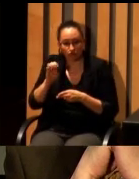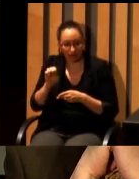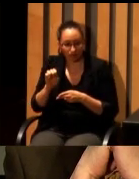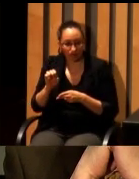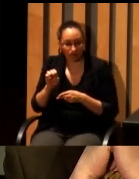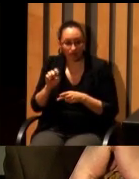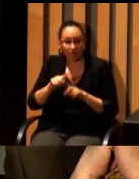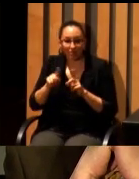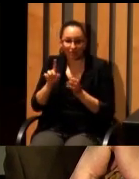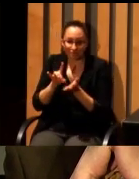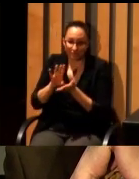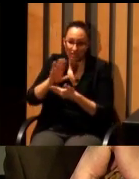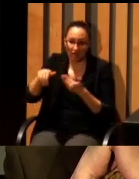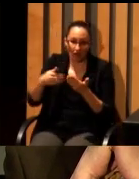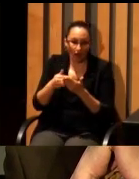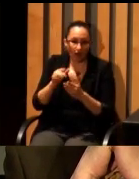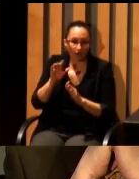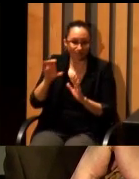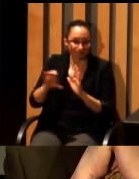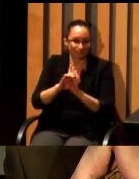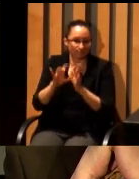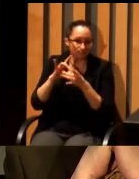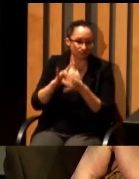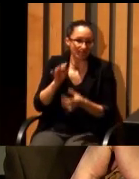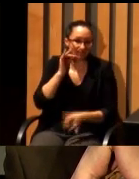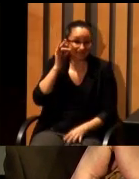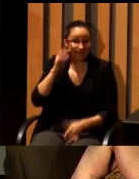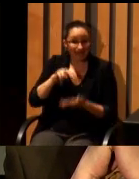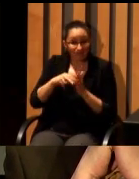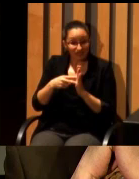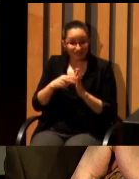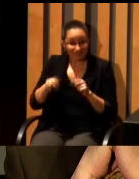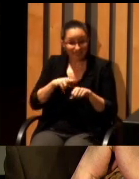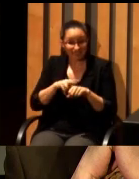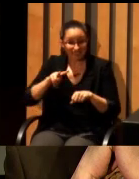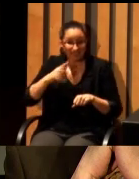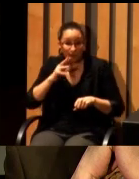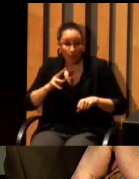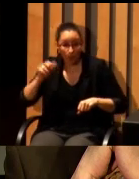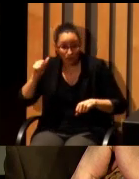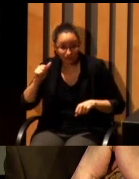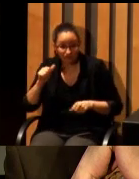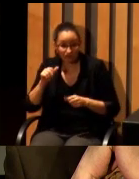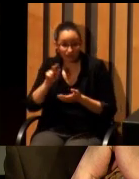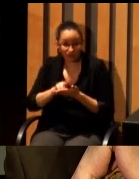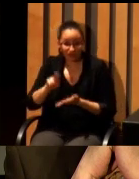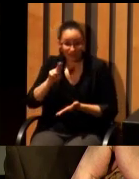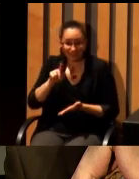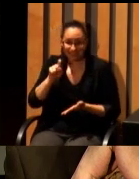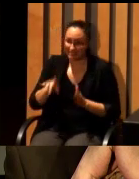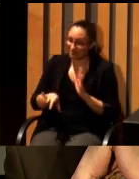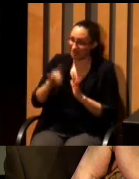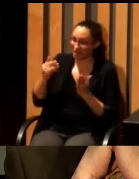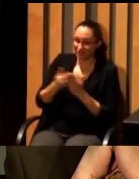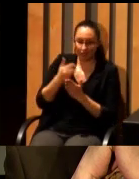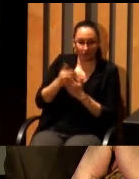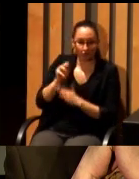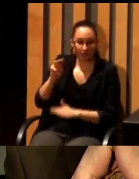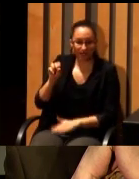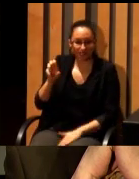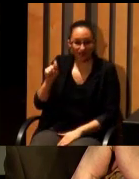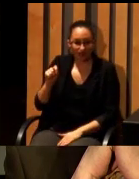imagery. That meant the nation's second oldest university needed to find a new mascot to patrol the sidelines at its athletic